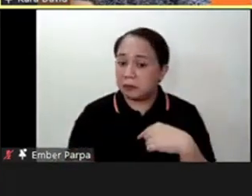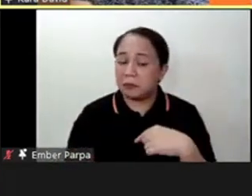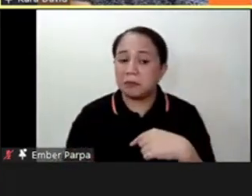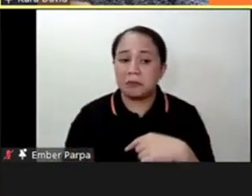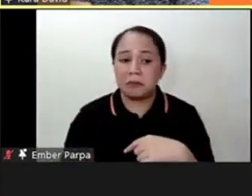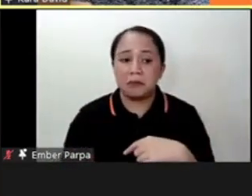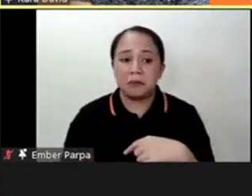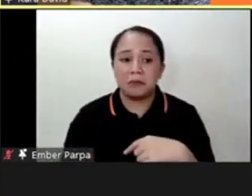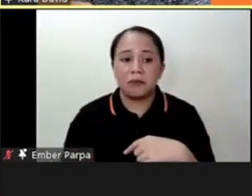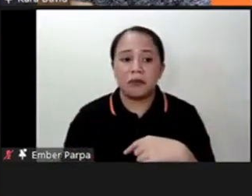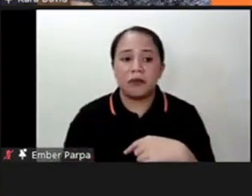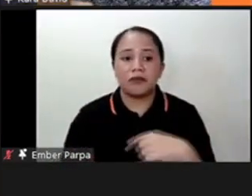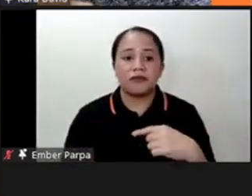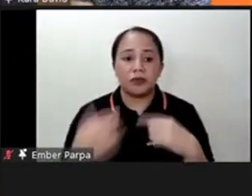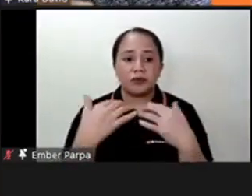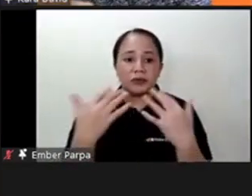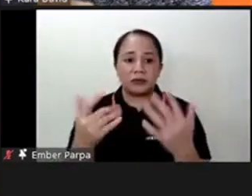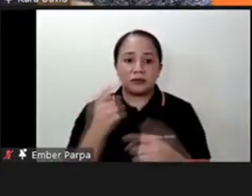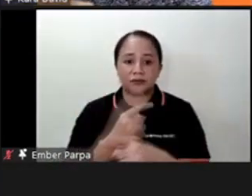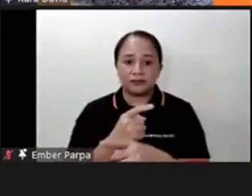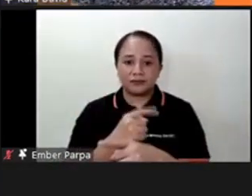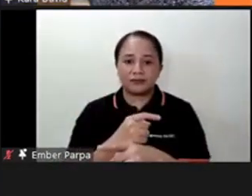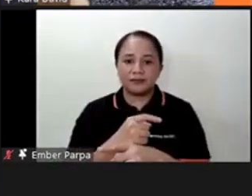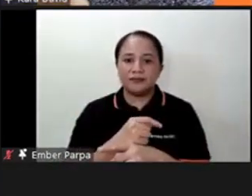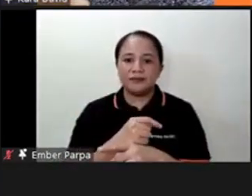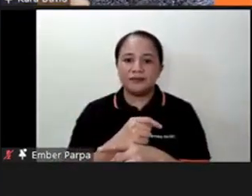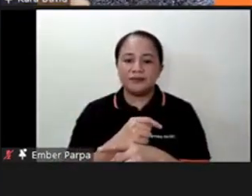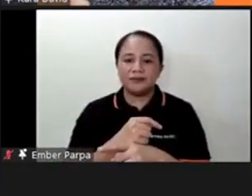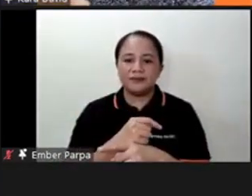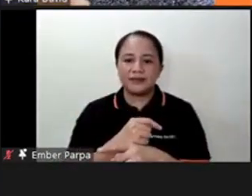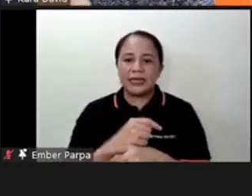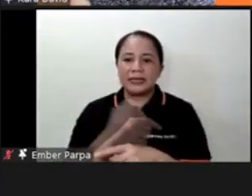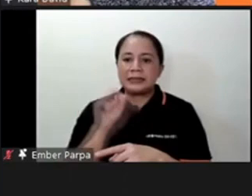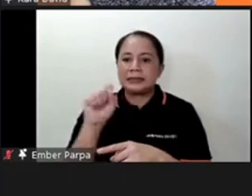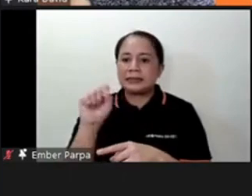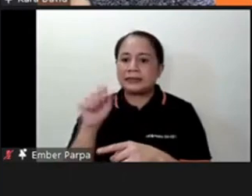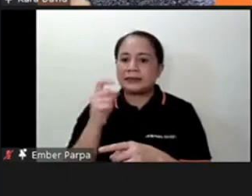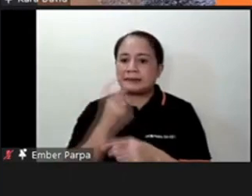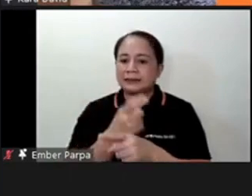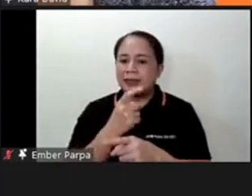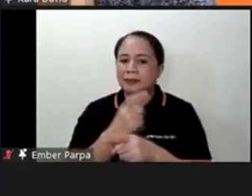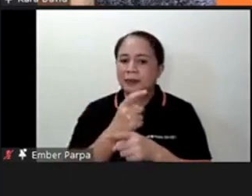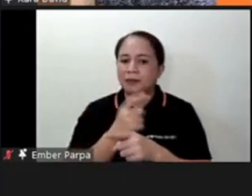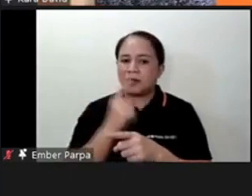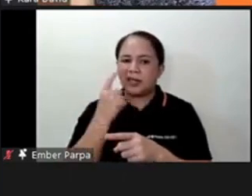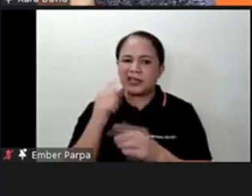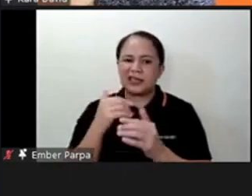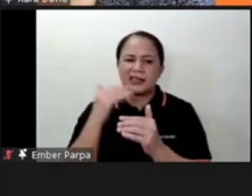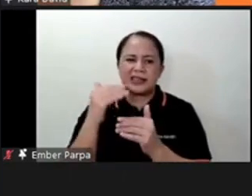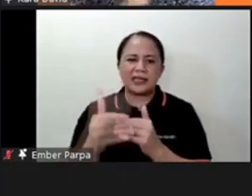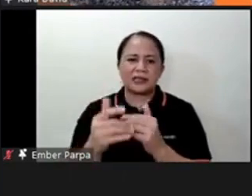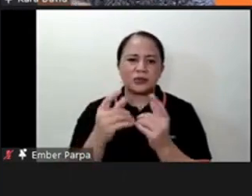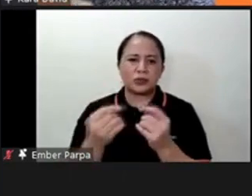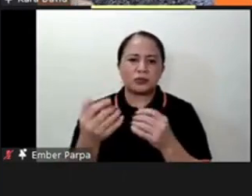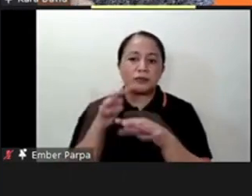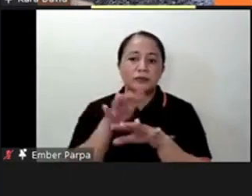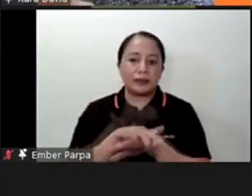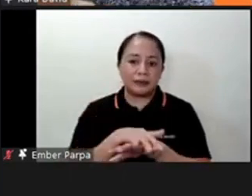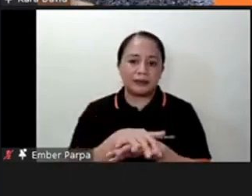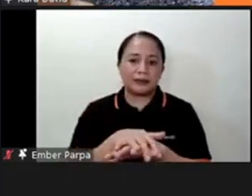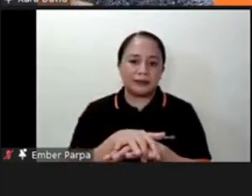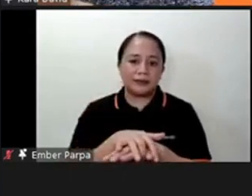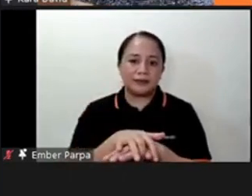sa venue. Yes, that's right. Kasi yeah, I think the next move will really be blended.